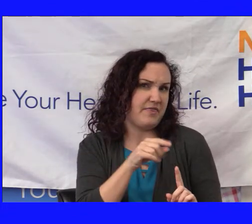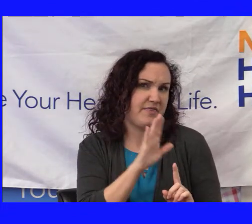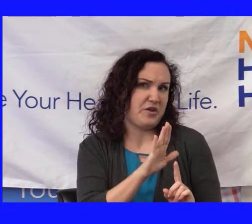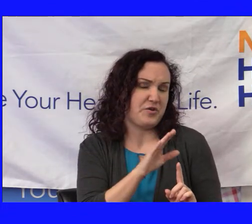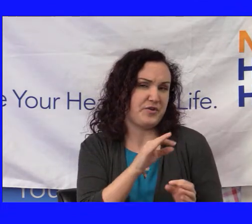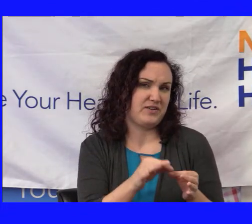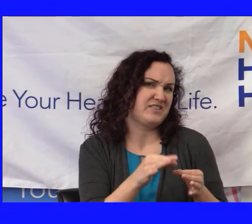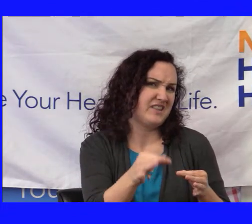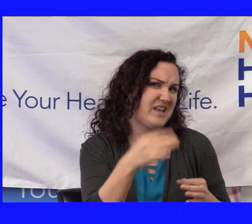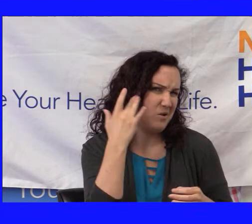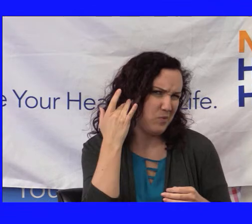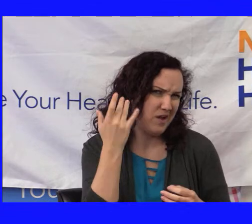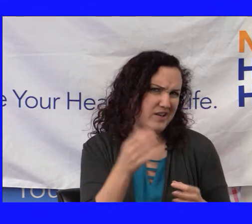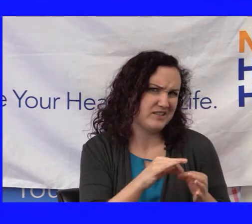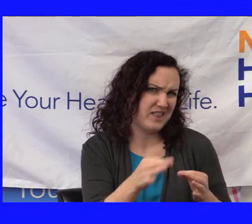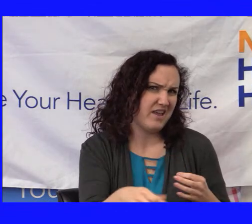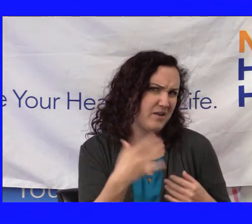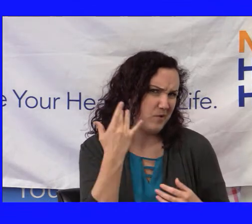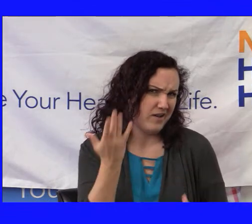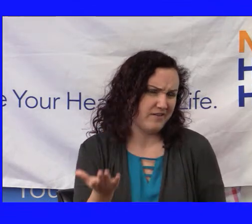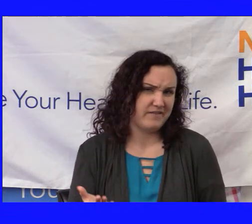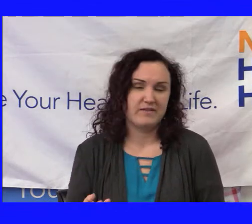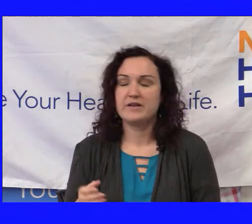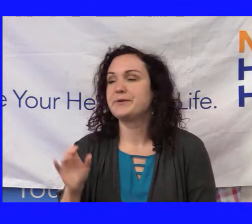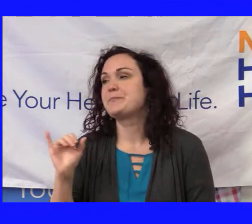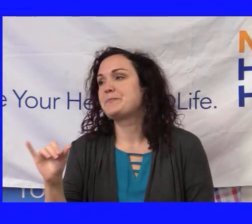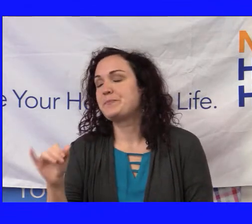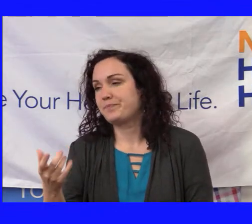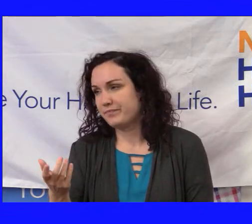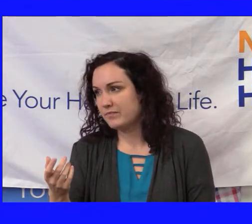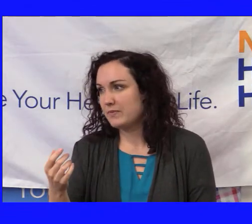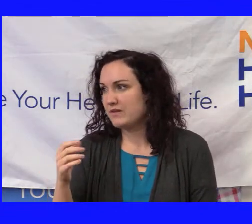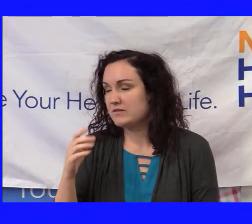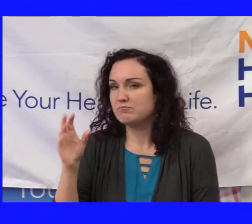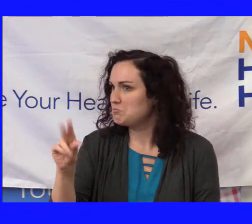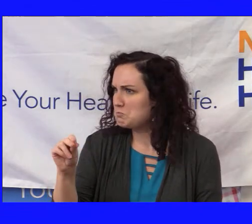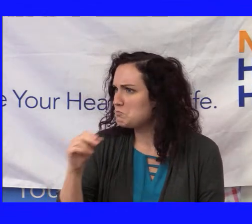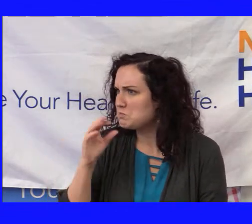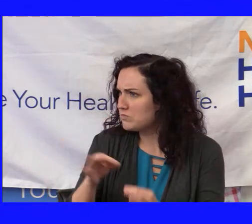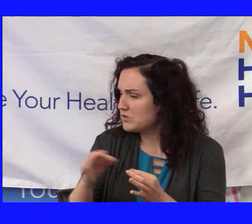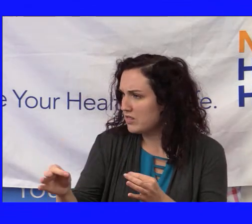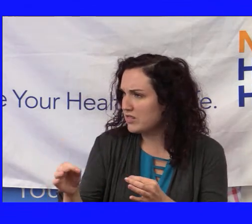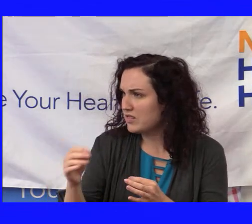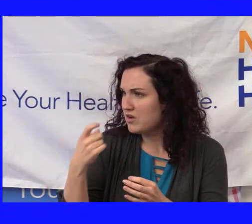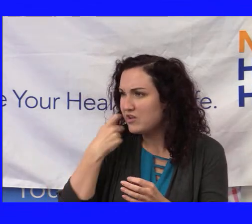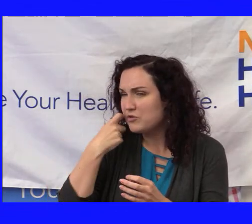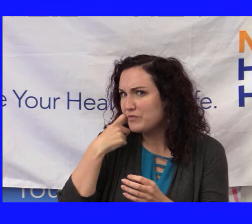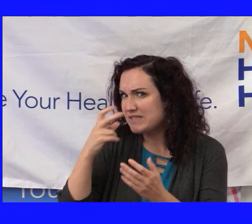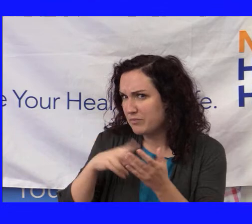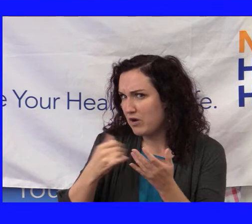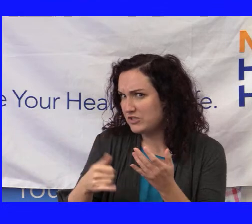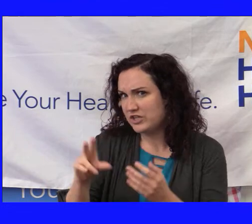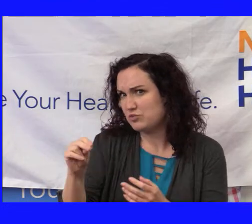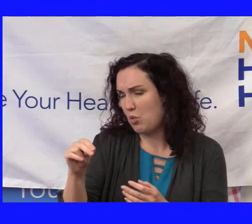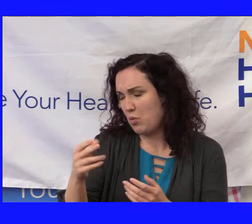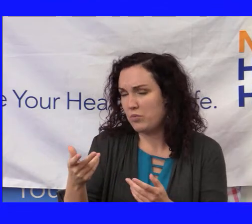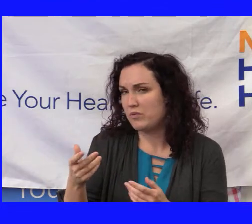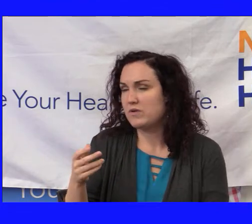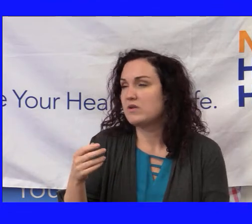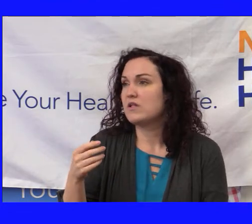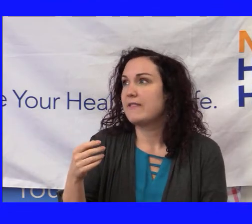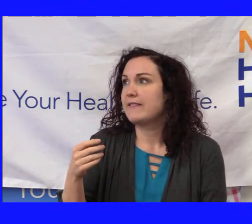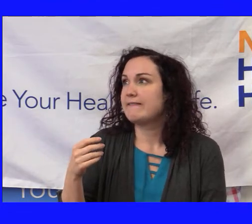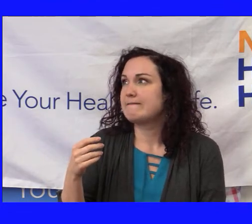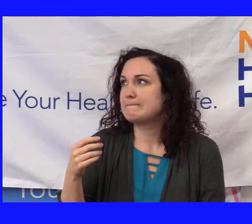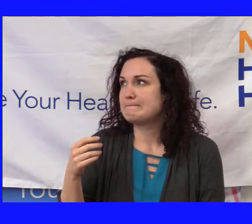you know? So, I mean, there hasn't been delays on their recent projects.